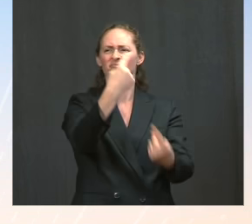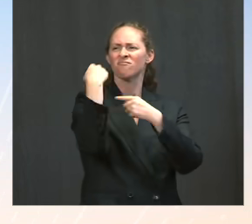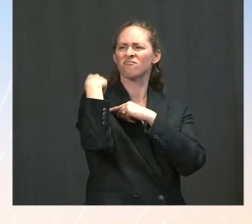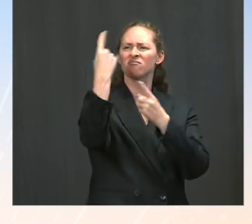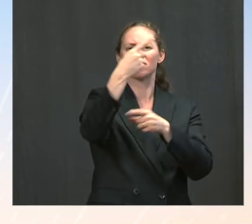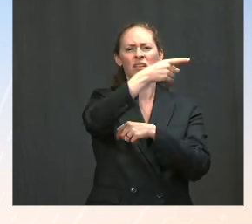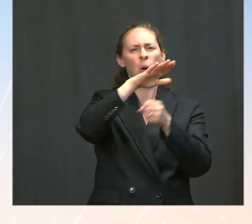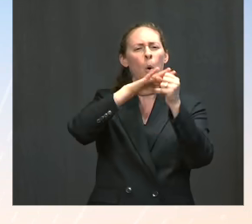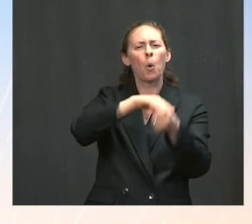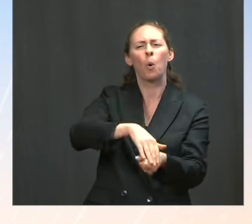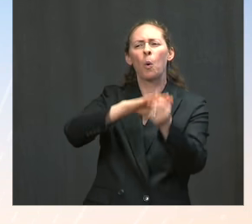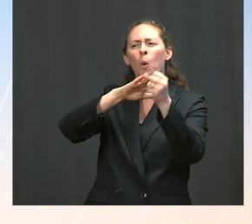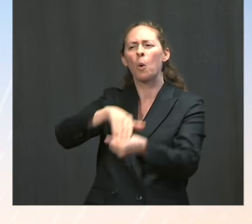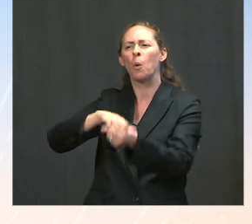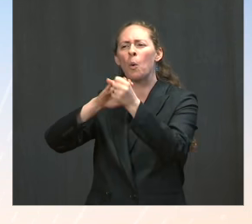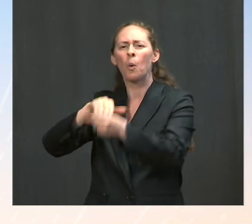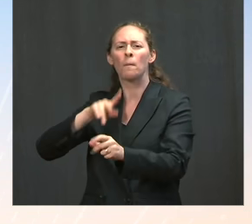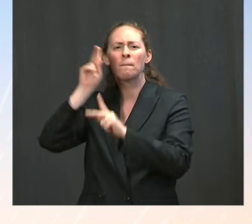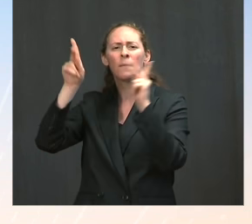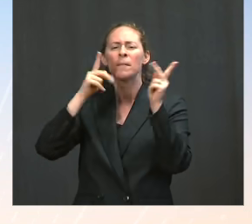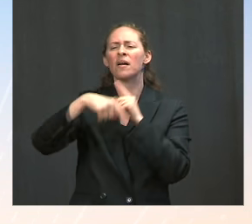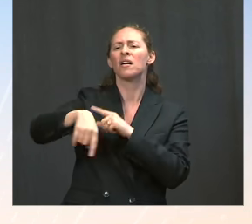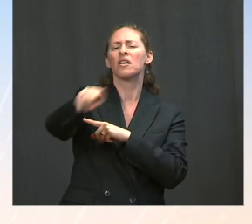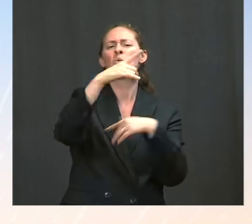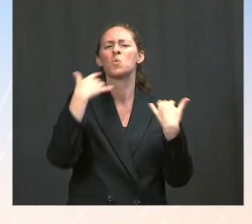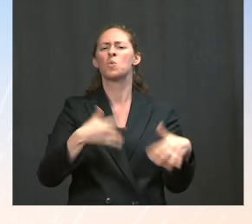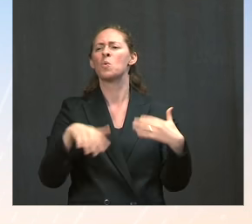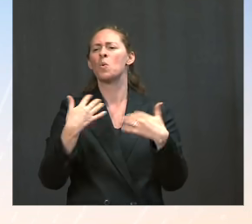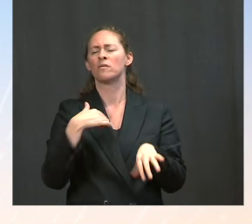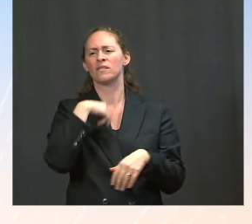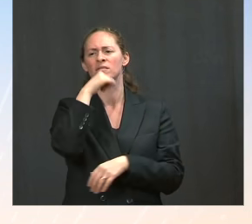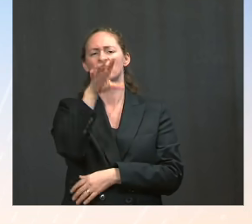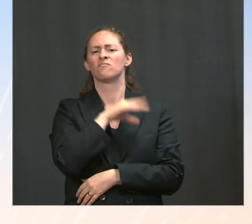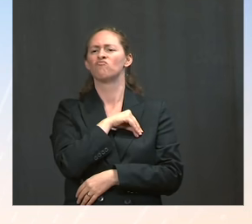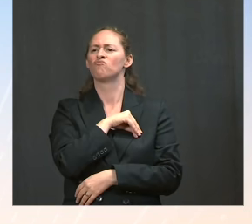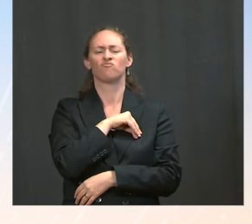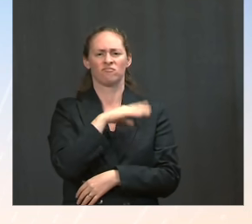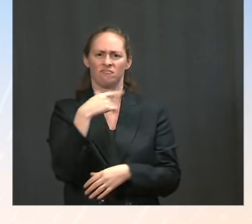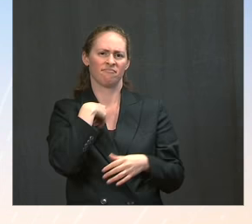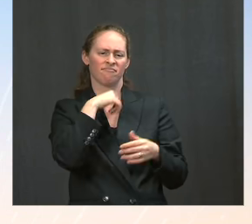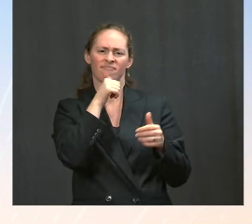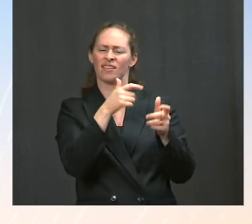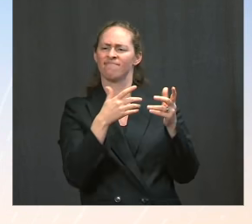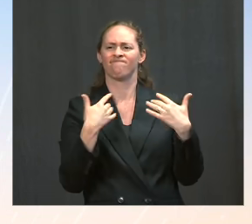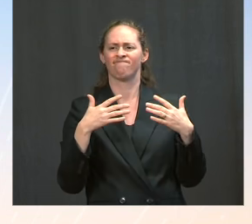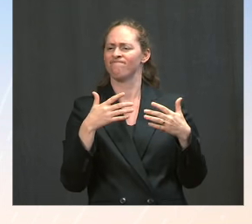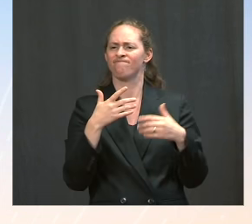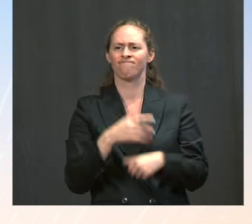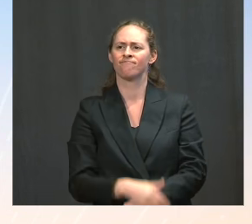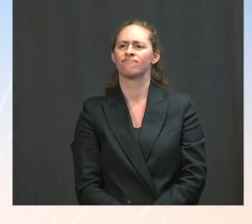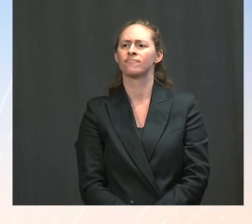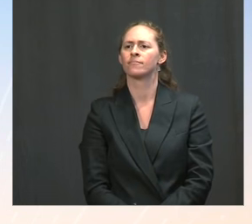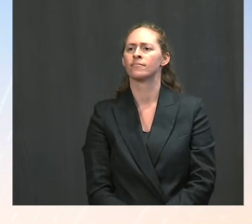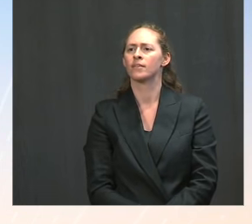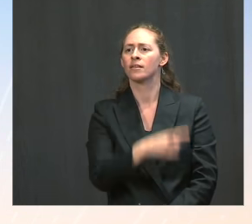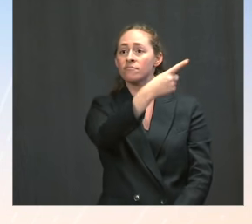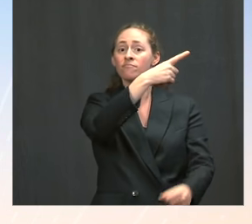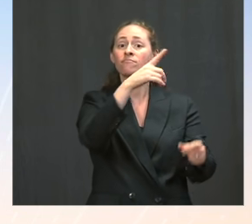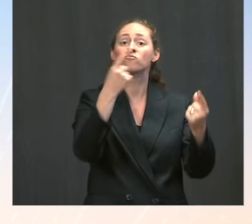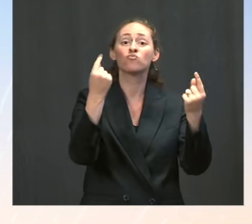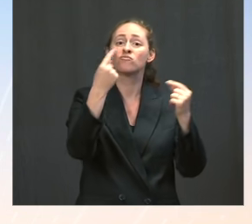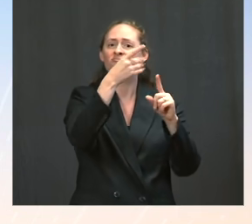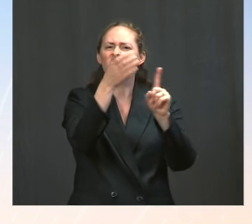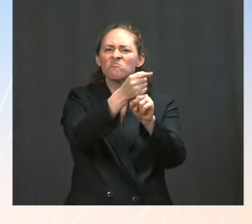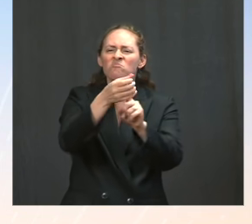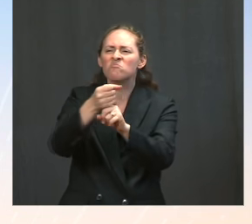continue to call for the swift release of peaceful protesters who have unjustly been detained. We've made clear over the last week that addressing